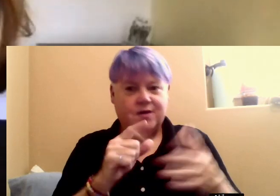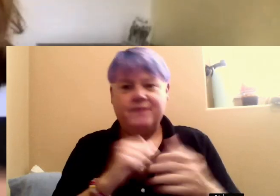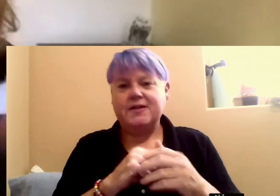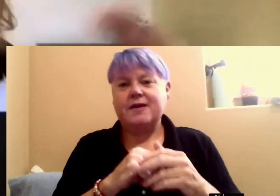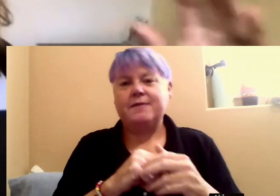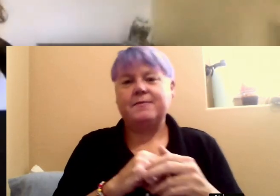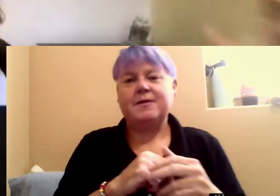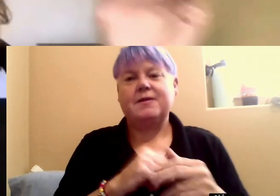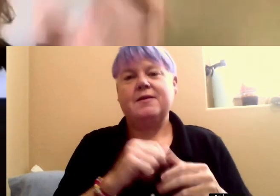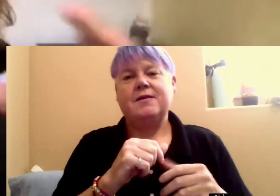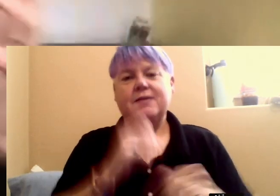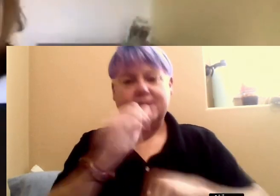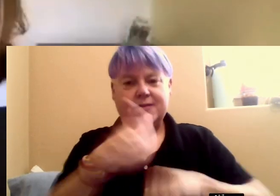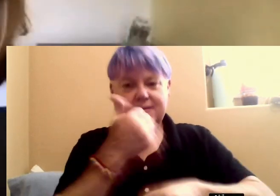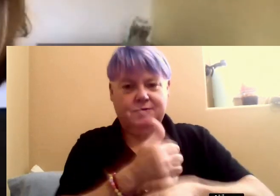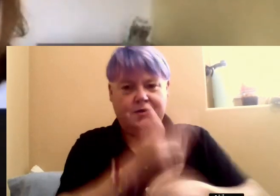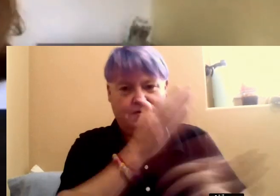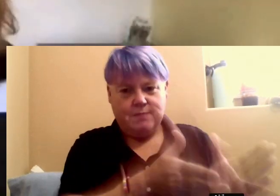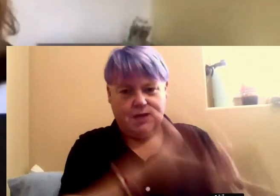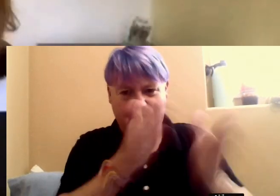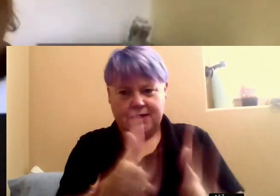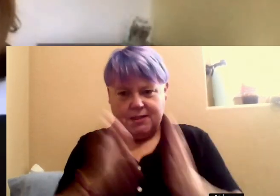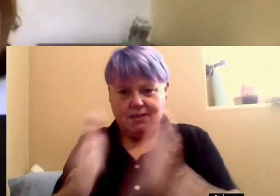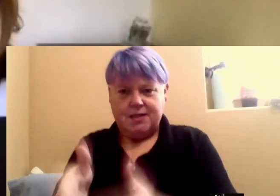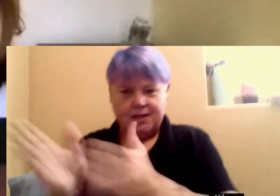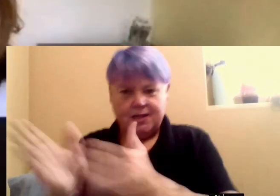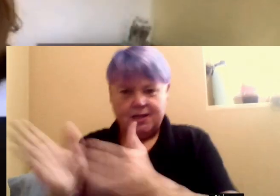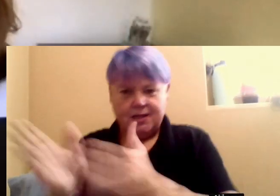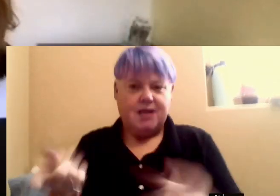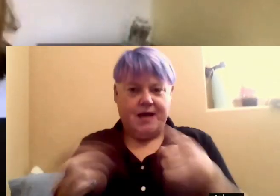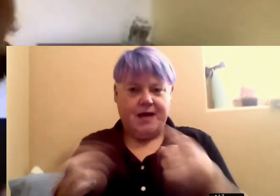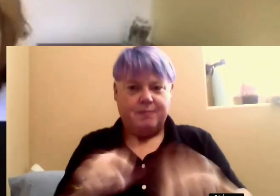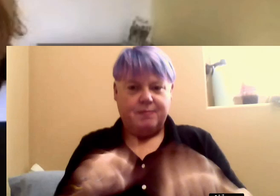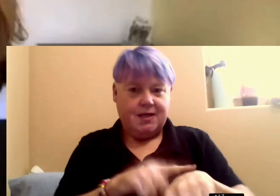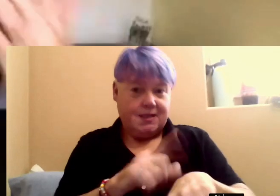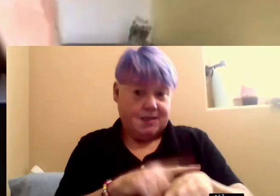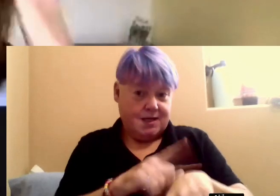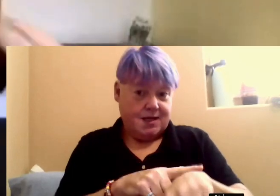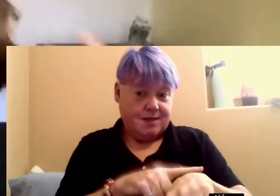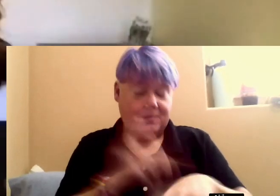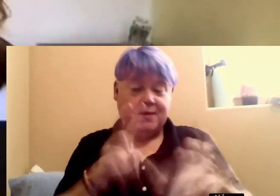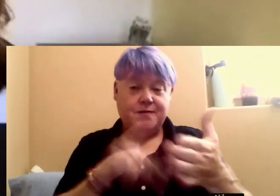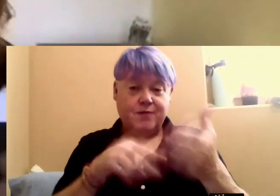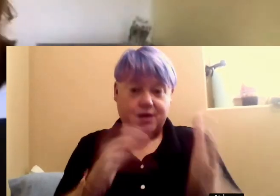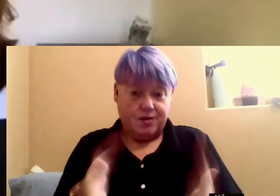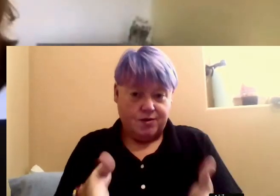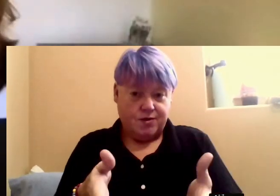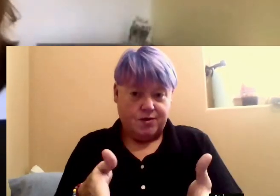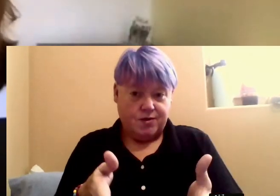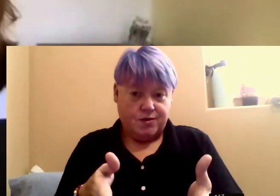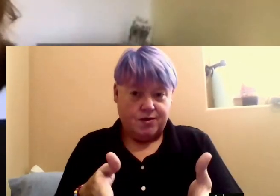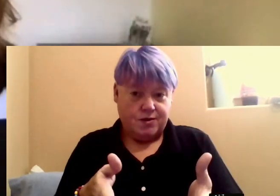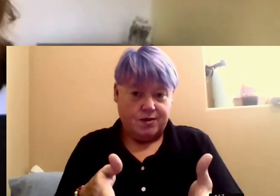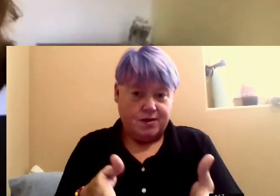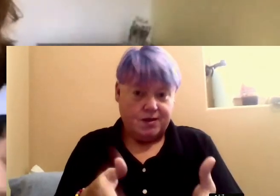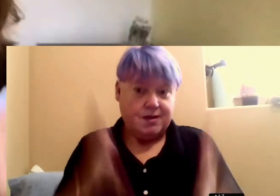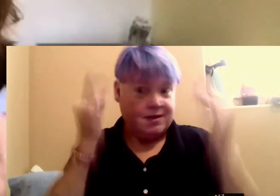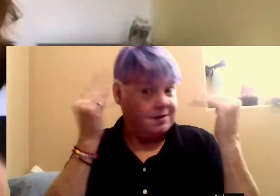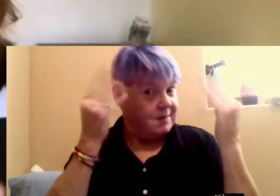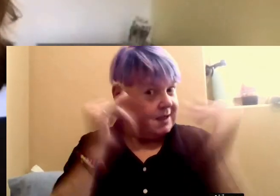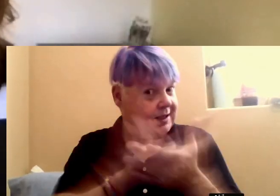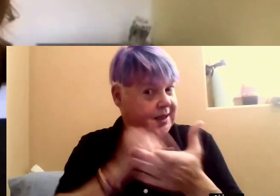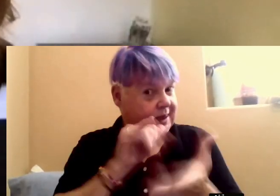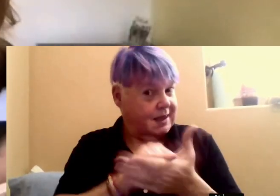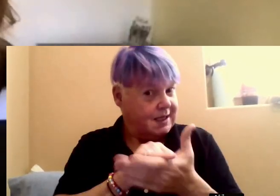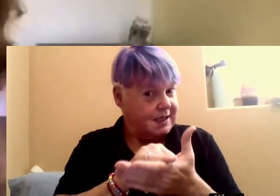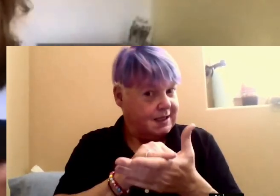3-act structure, and certain things happen at certain times. And the audience or the reader is really expecting that kind